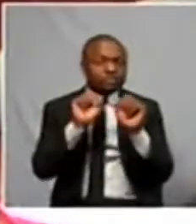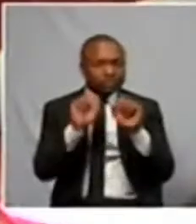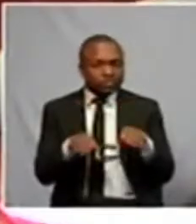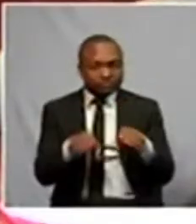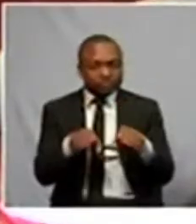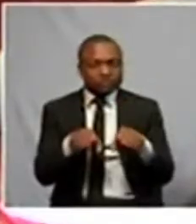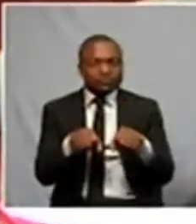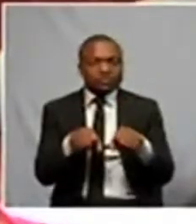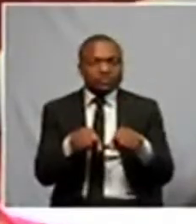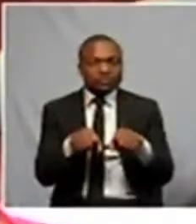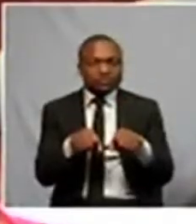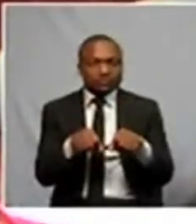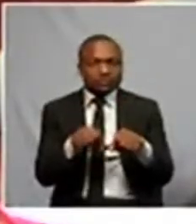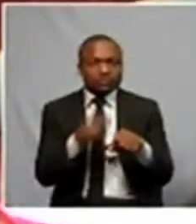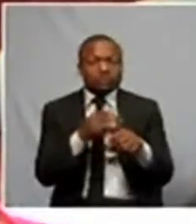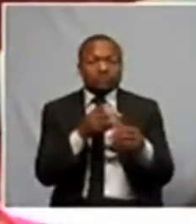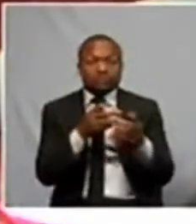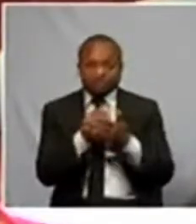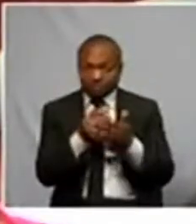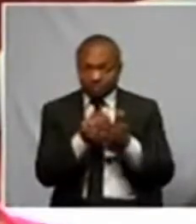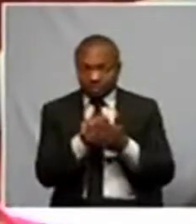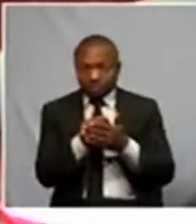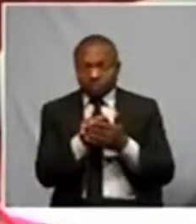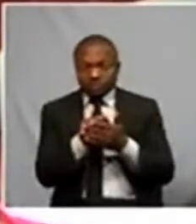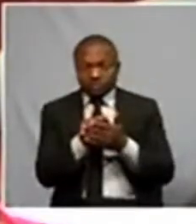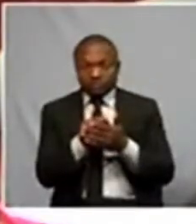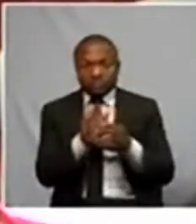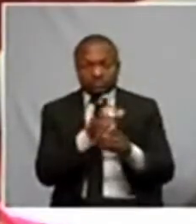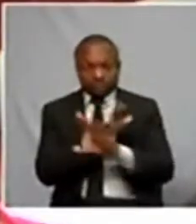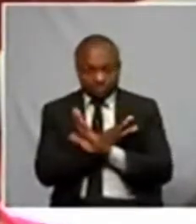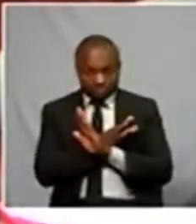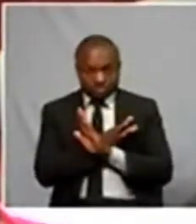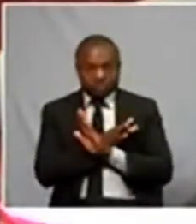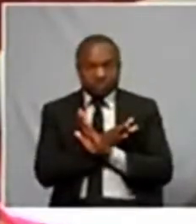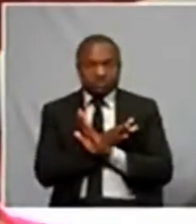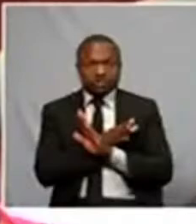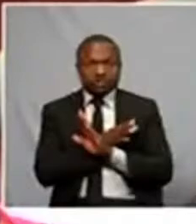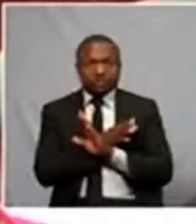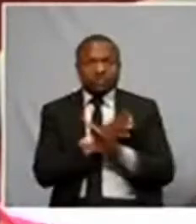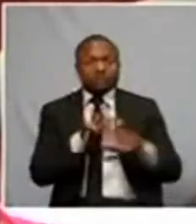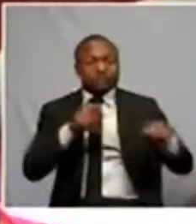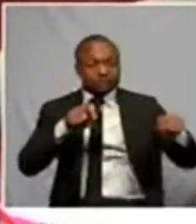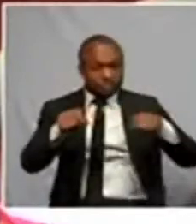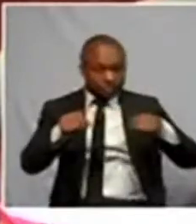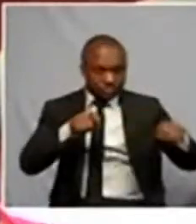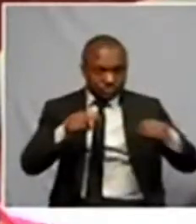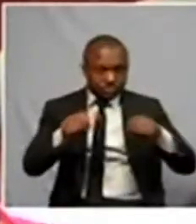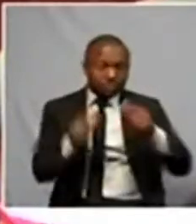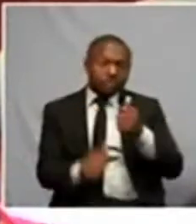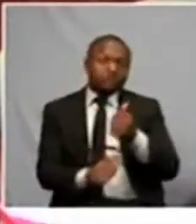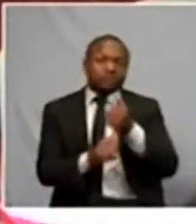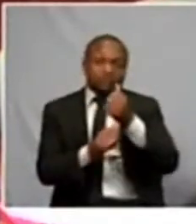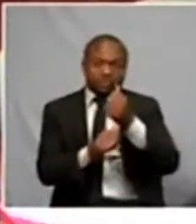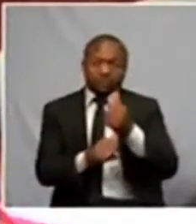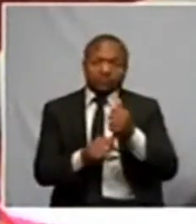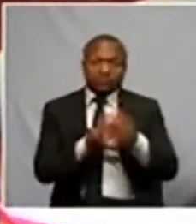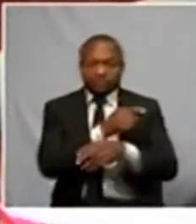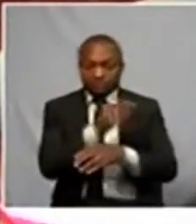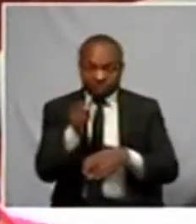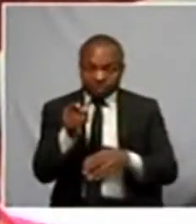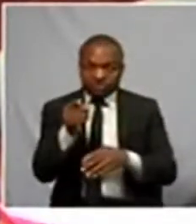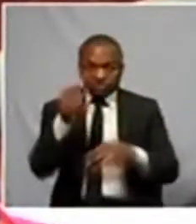resource intensive for Zambia. It may stretch the capacity of regulatory agencies, especially those